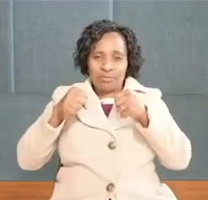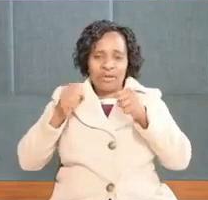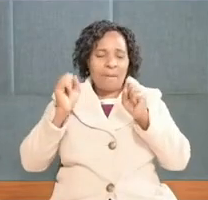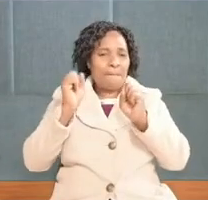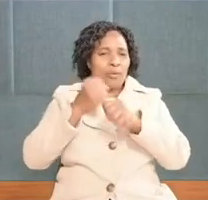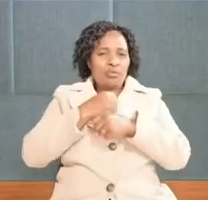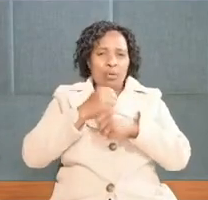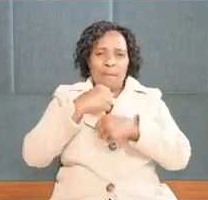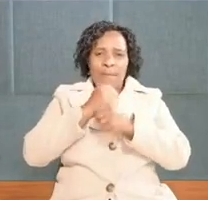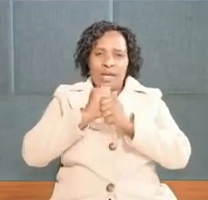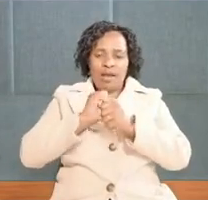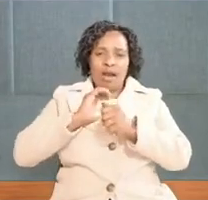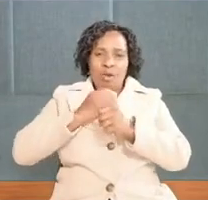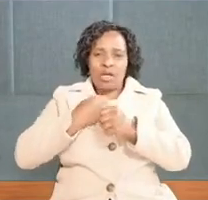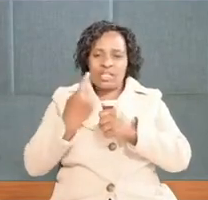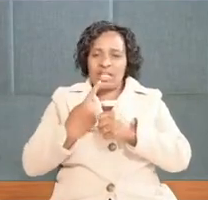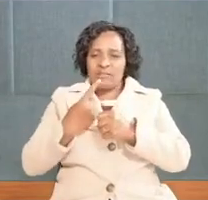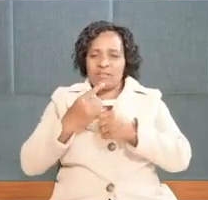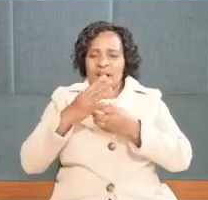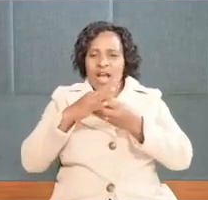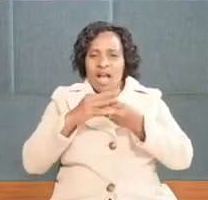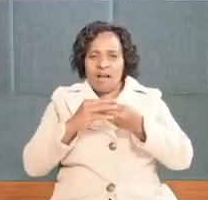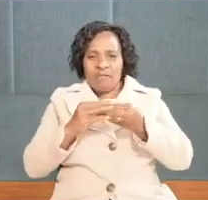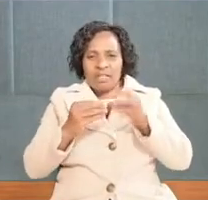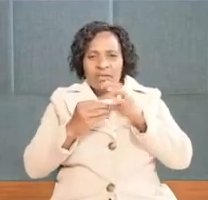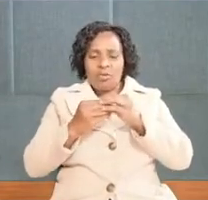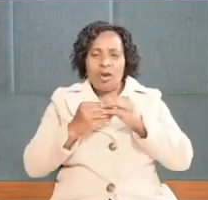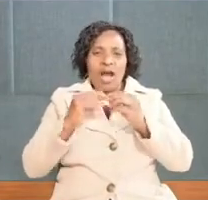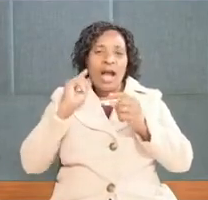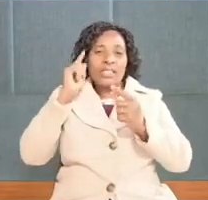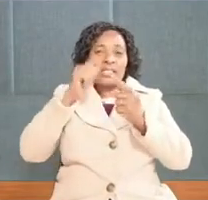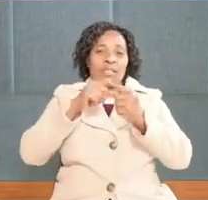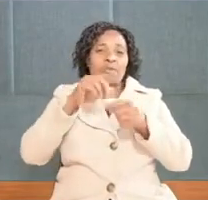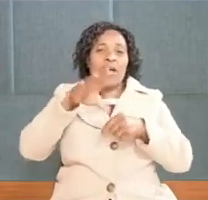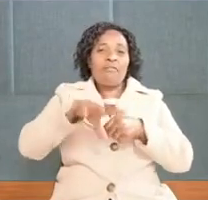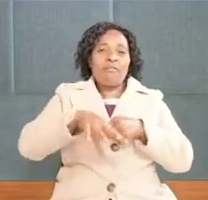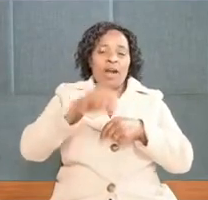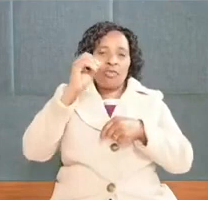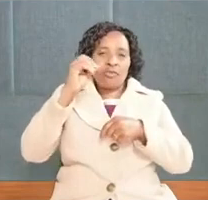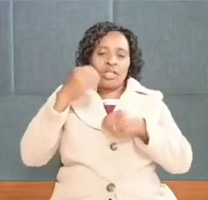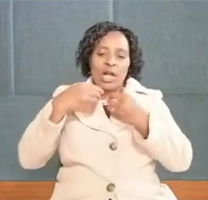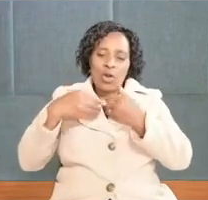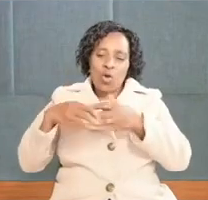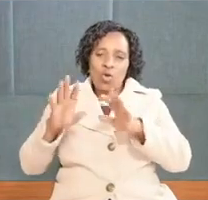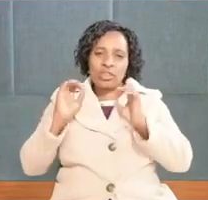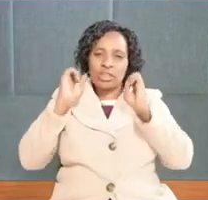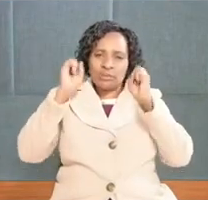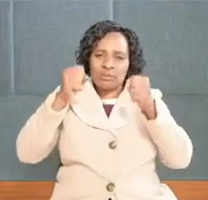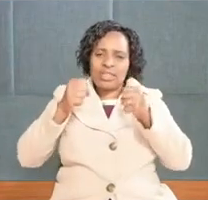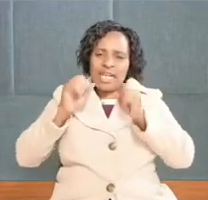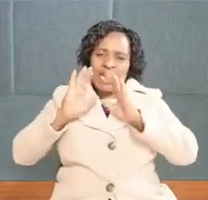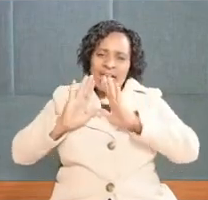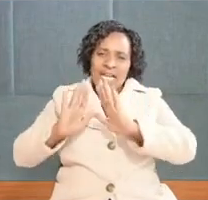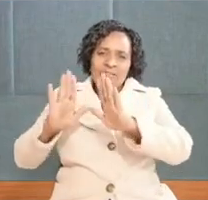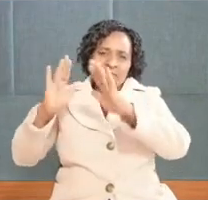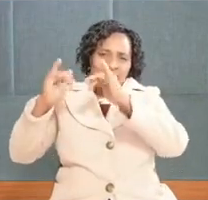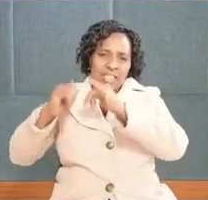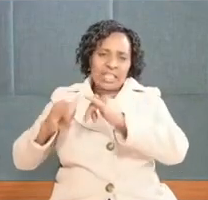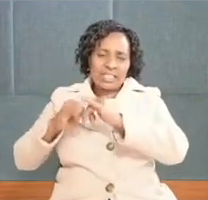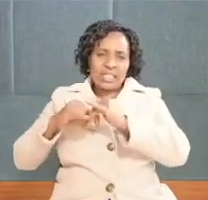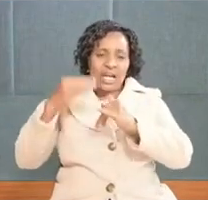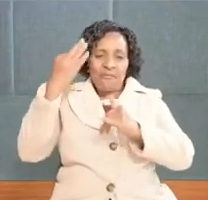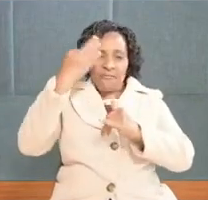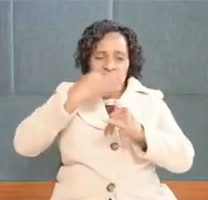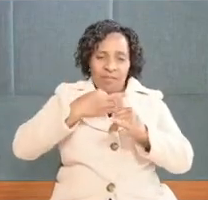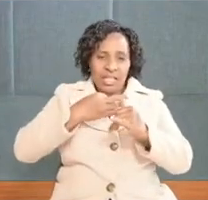make ourselves comfortable until we have found them, the lost sheep. We must leave the tents of ease and press